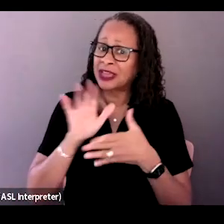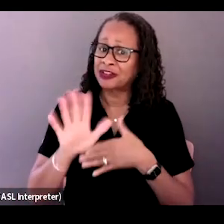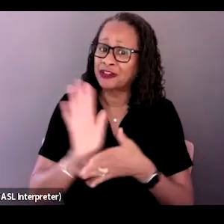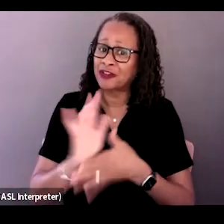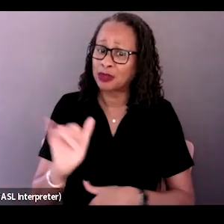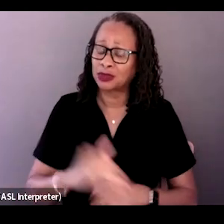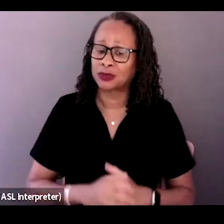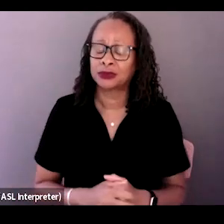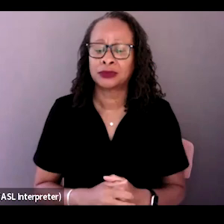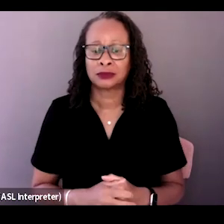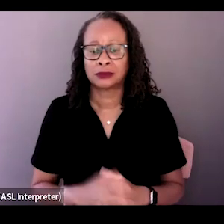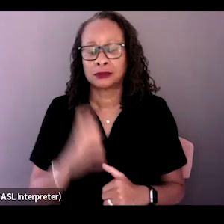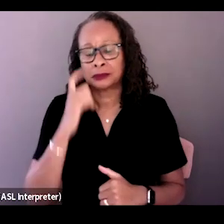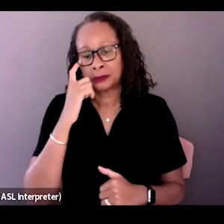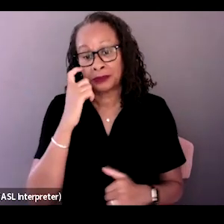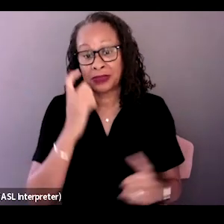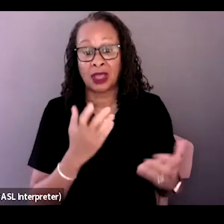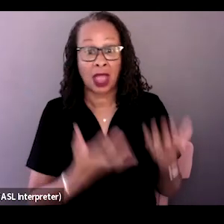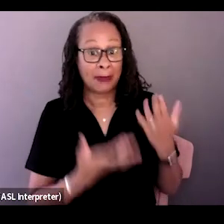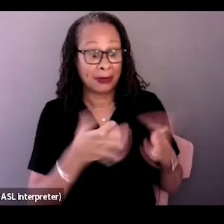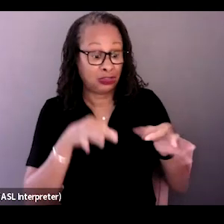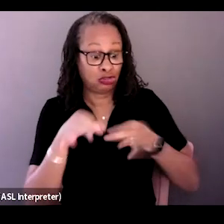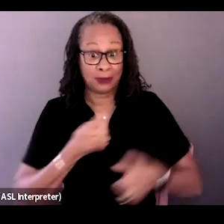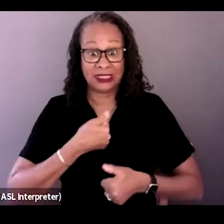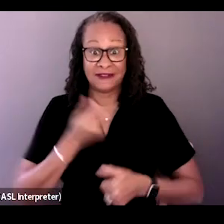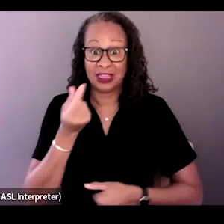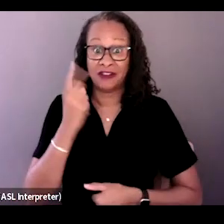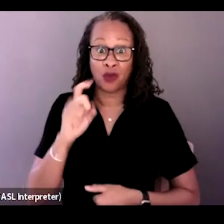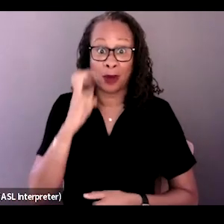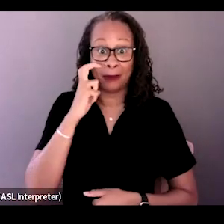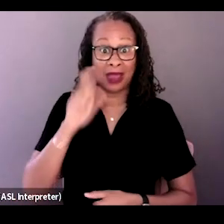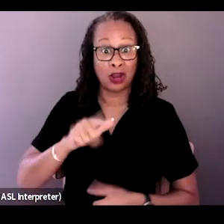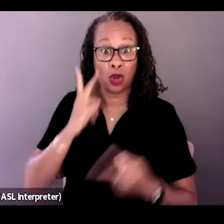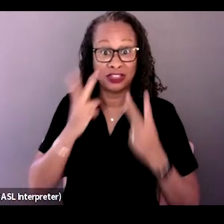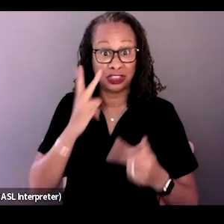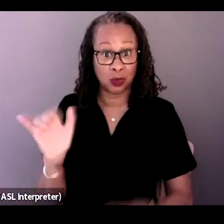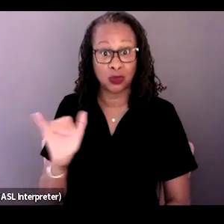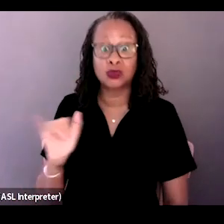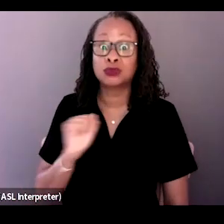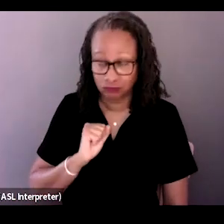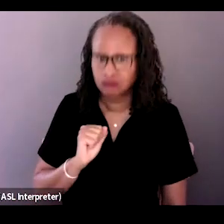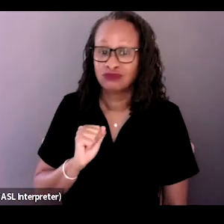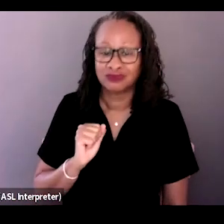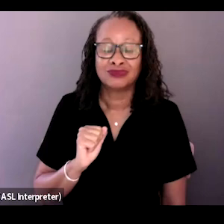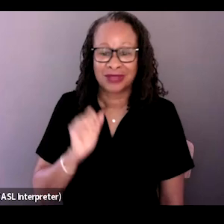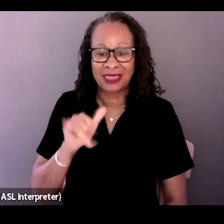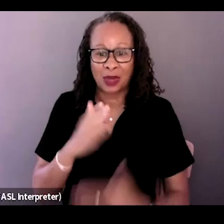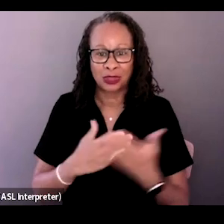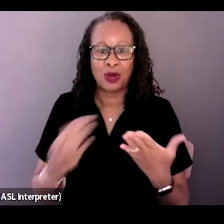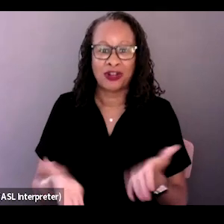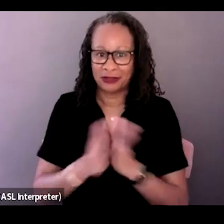course. Well, maybe I also maybe describe myself a little bit for the blind and the low vision impaired, because Please. yeah, that was part of